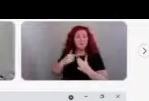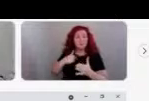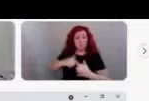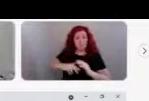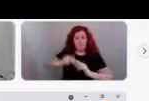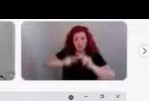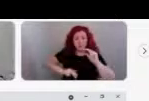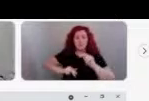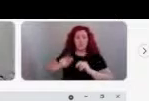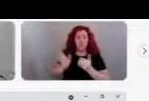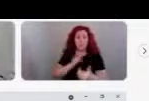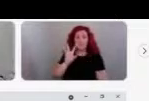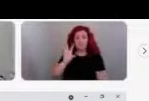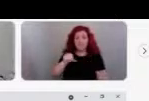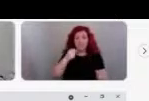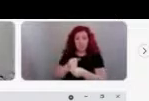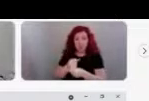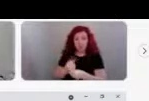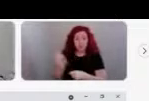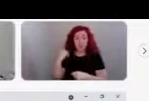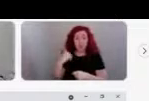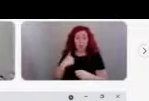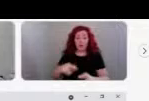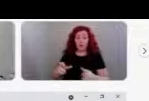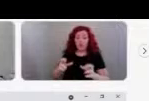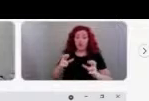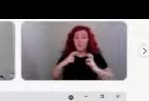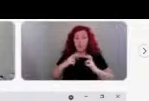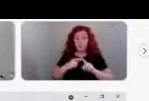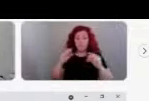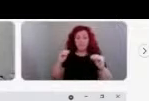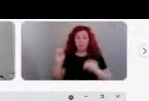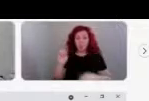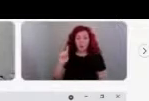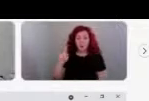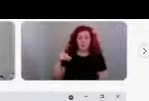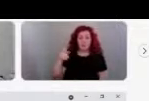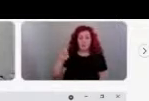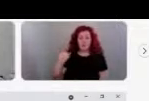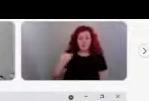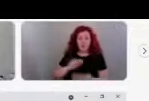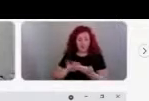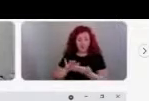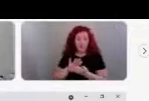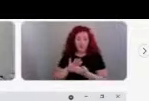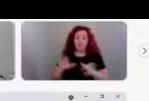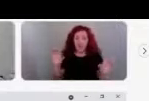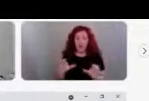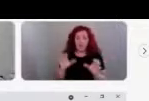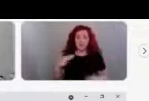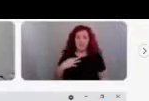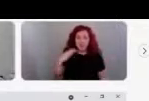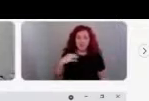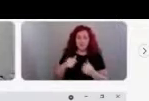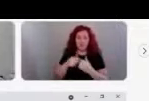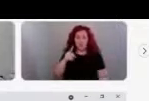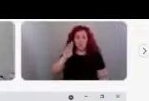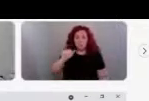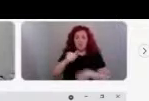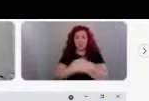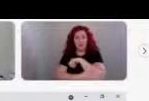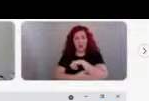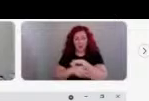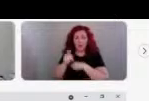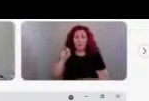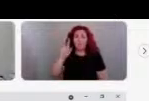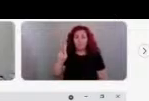ago i'm retired from teaching at pima college i am an active volunteer with pima county parks and with